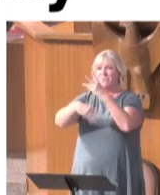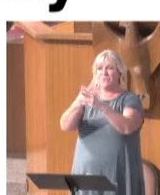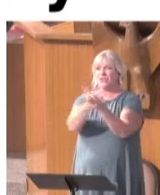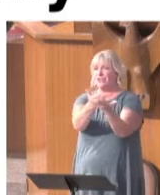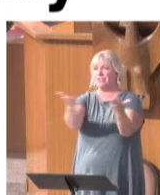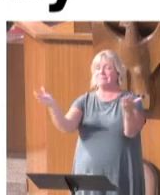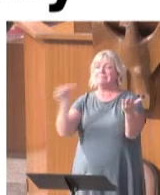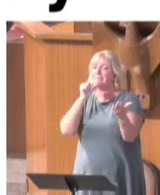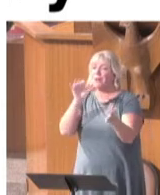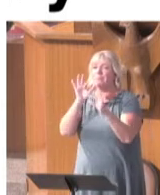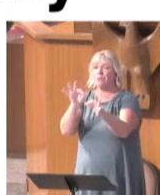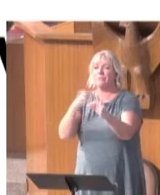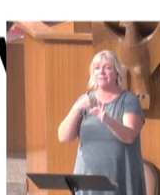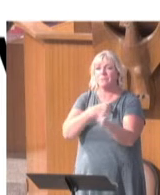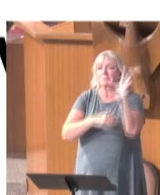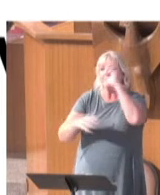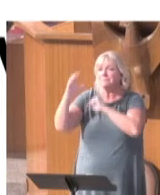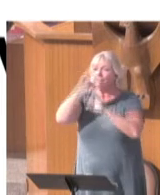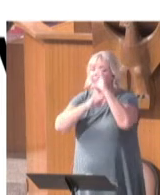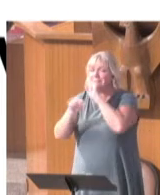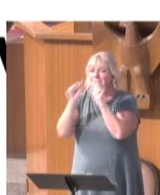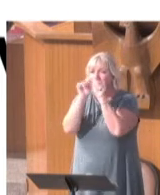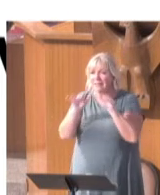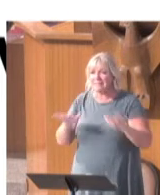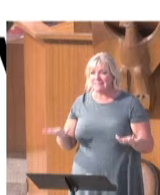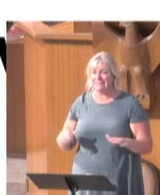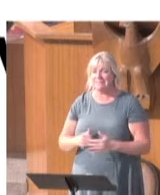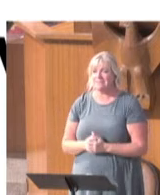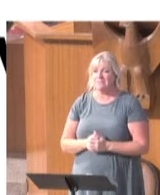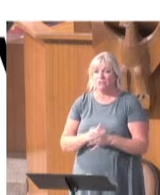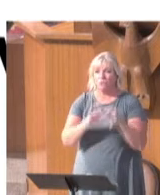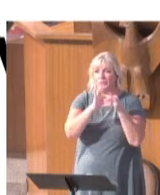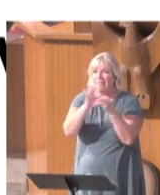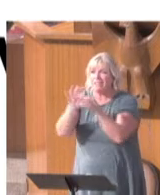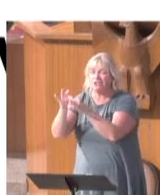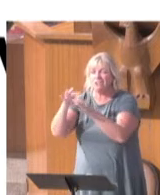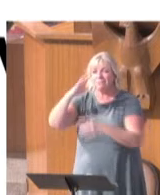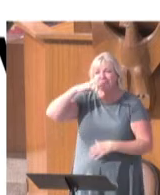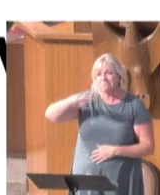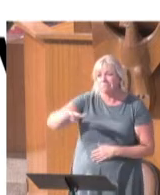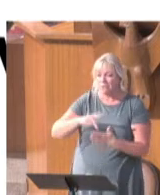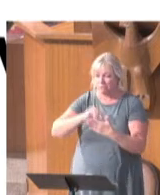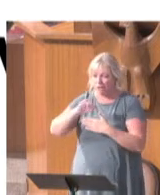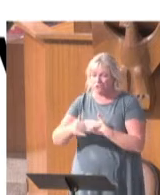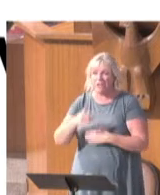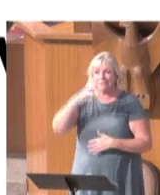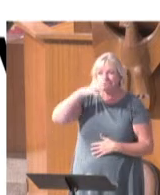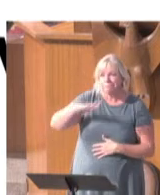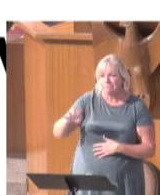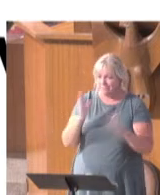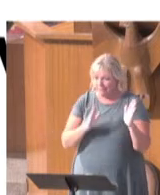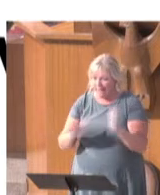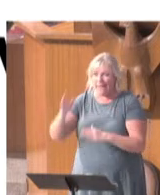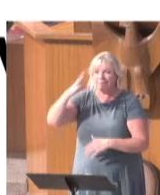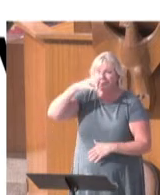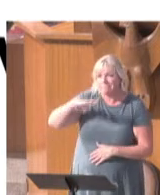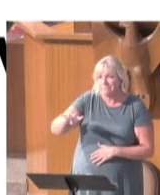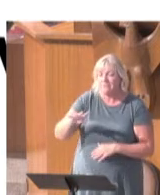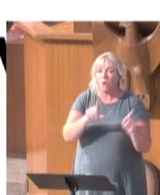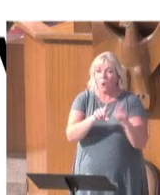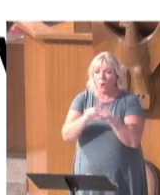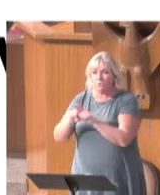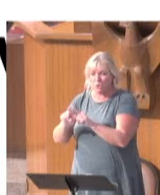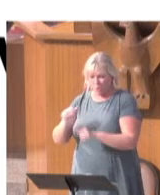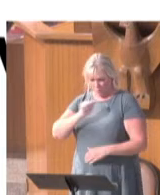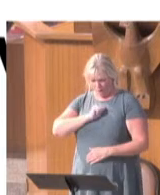all around us. For dismissing relationships, projects, plans, and even our